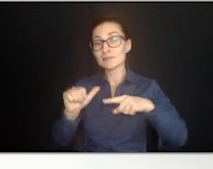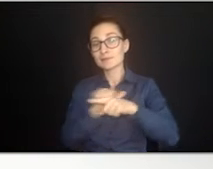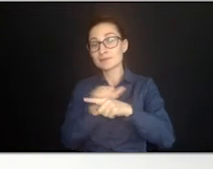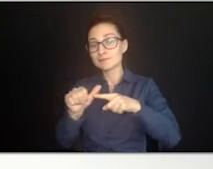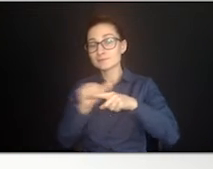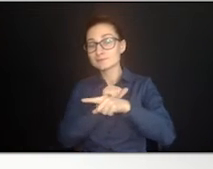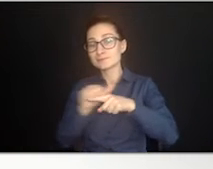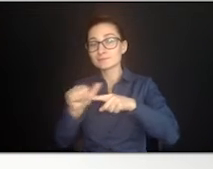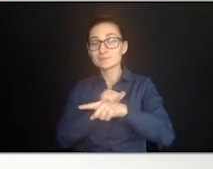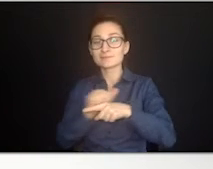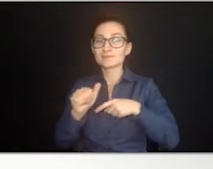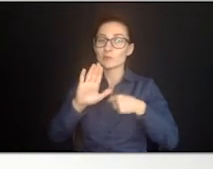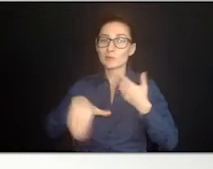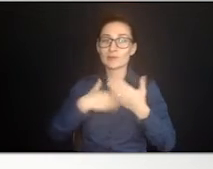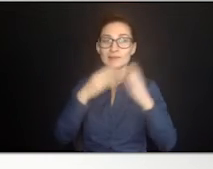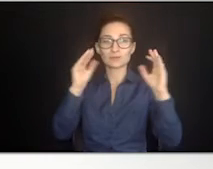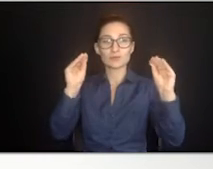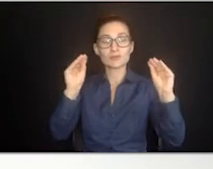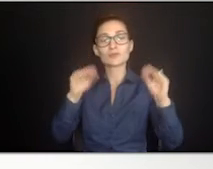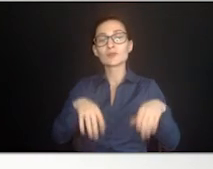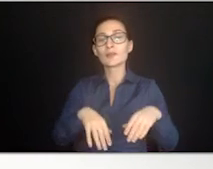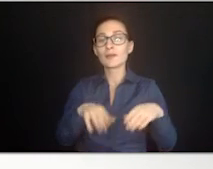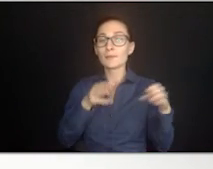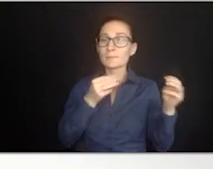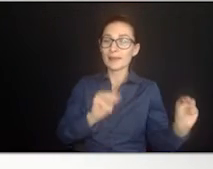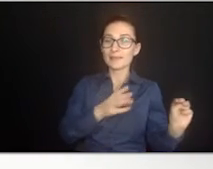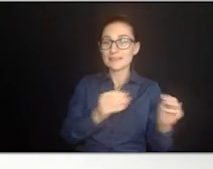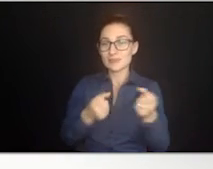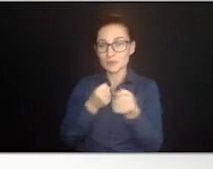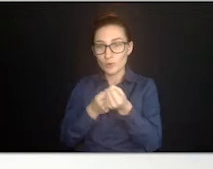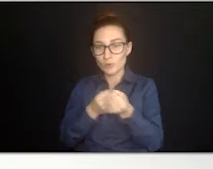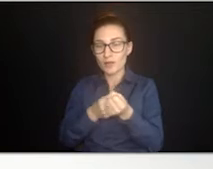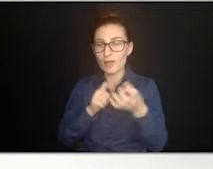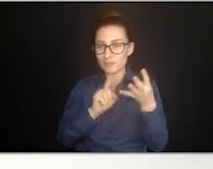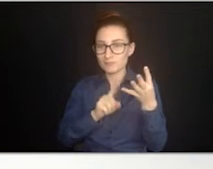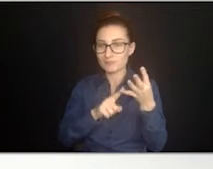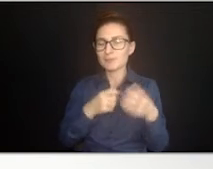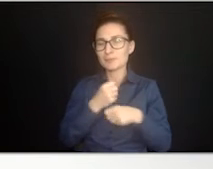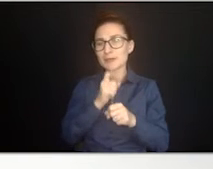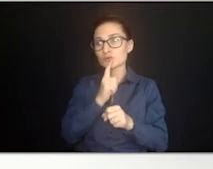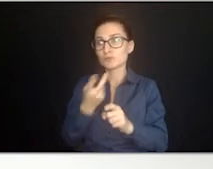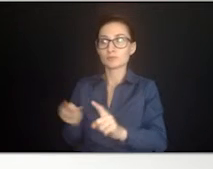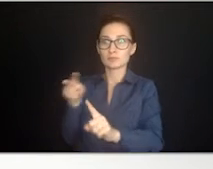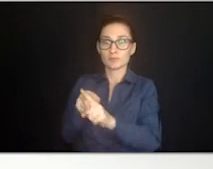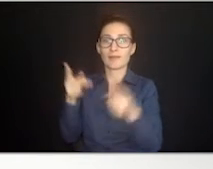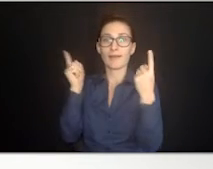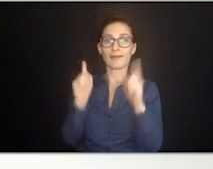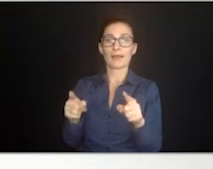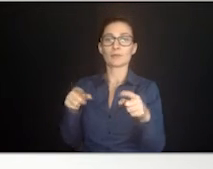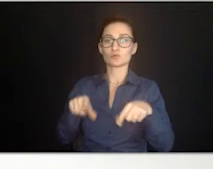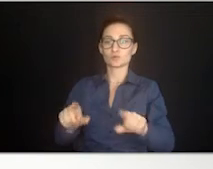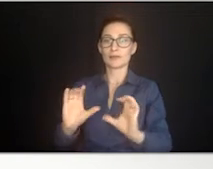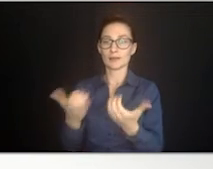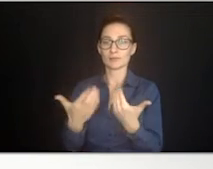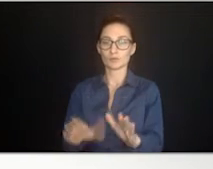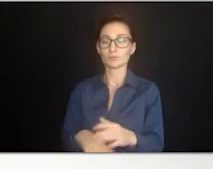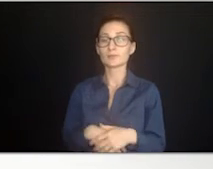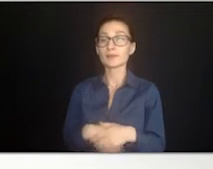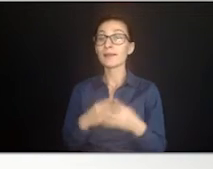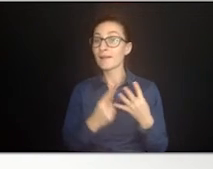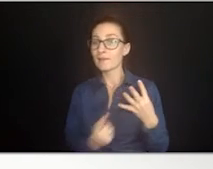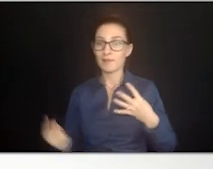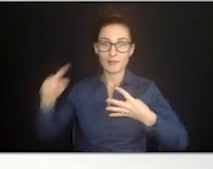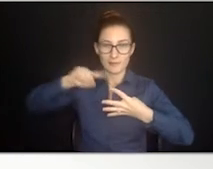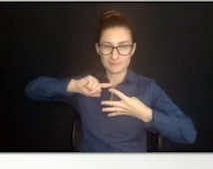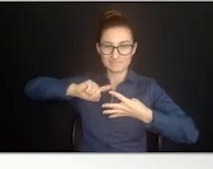our kind of our area of expertise, and we work to make sure that those things are happening in the classroom. A quick comment about